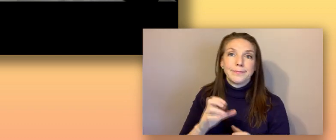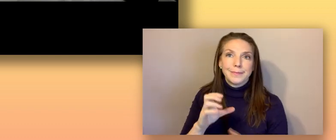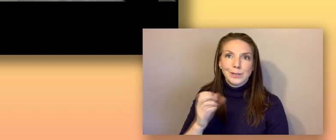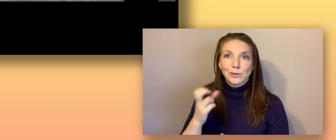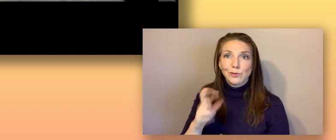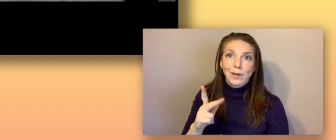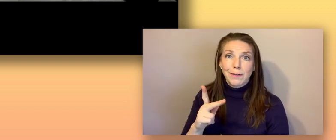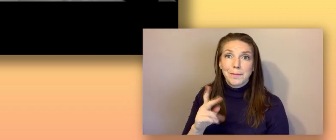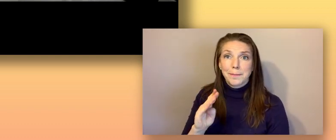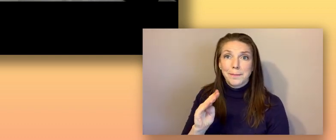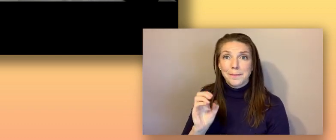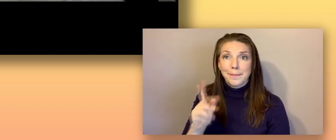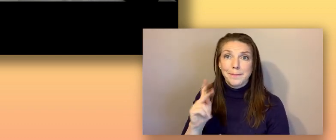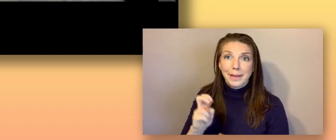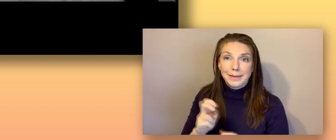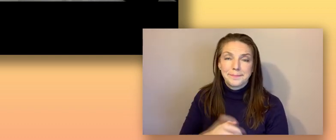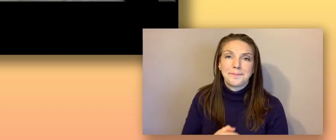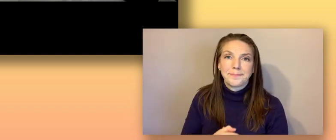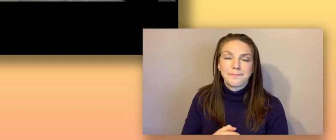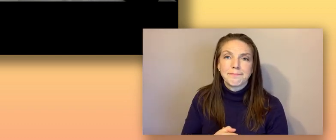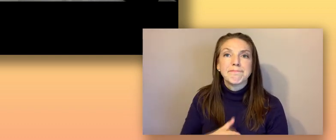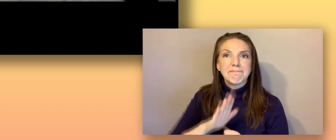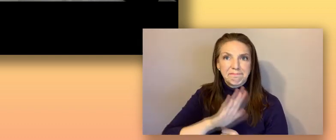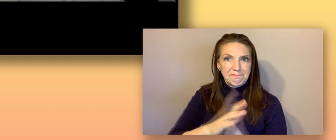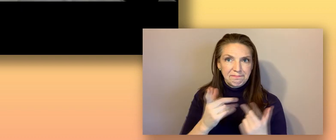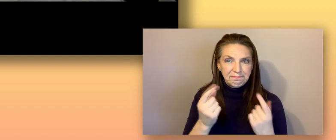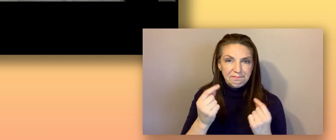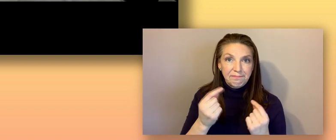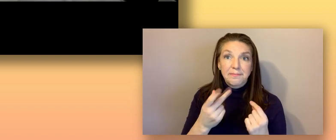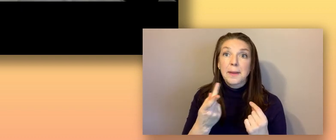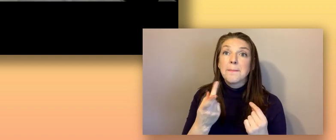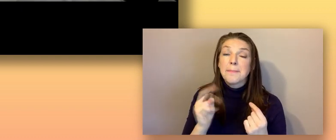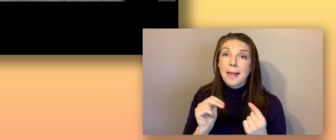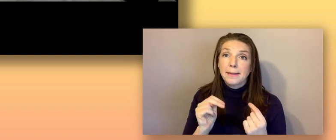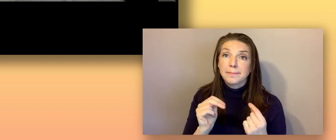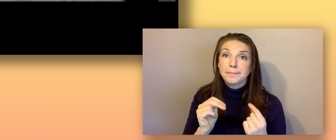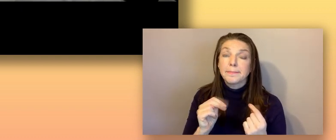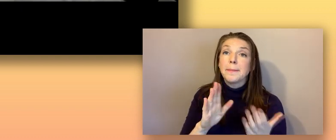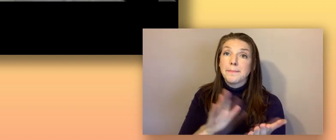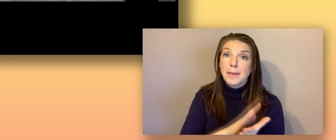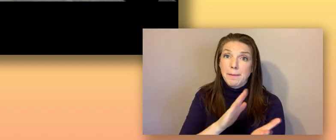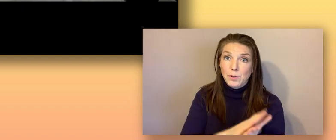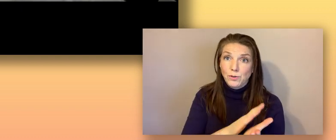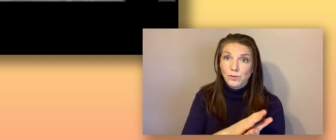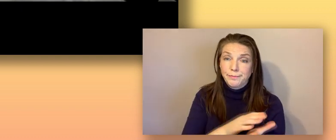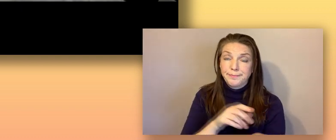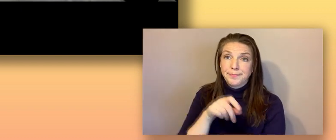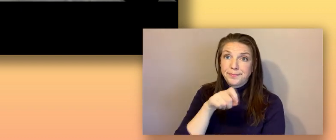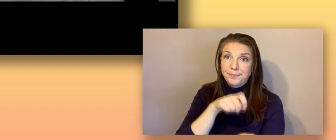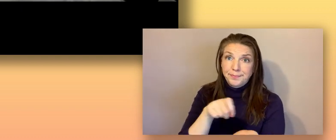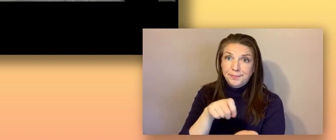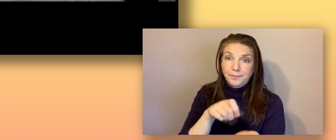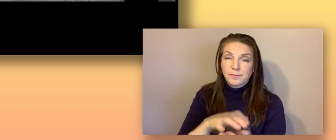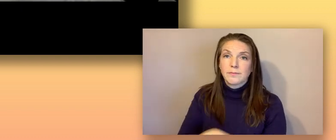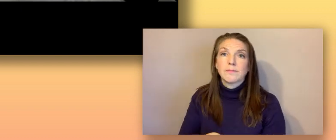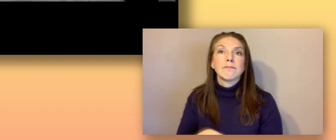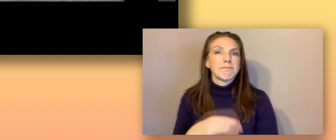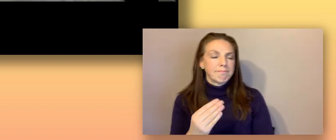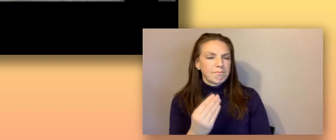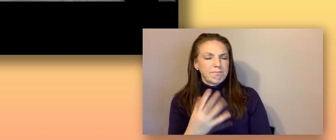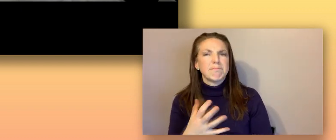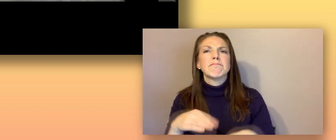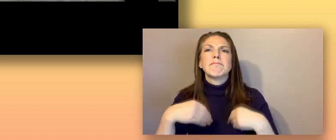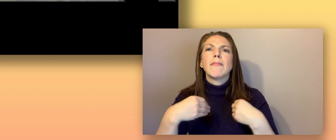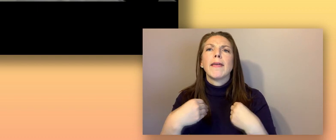Checkmate. Stephen's companion takes out a piece of paper and a pen. I do give both